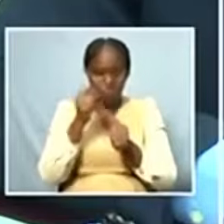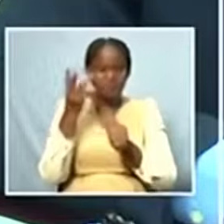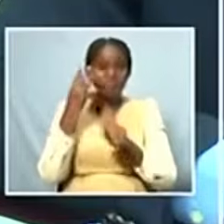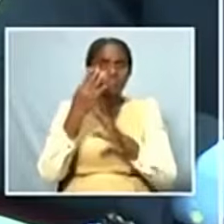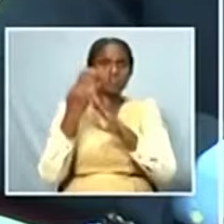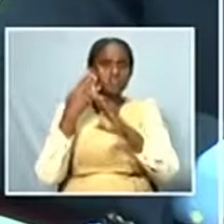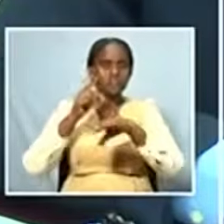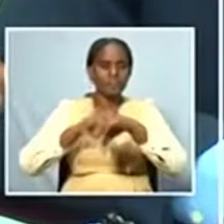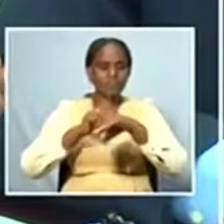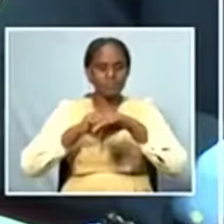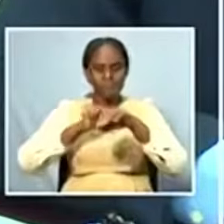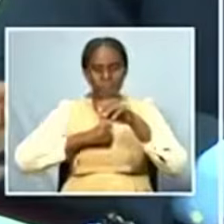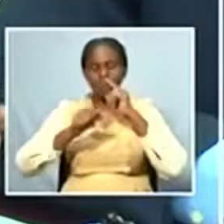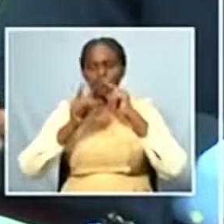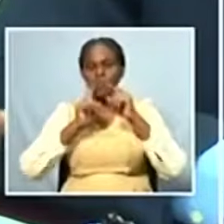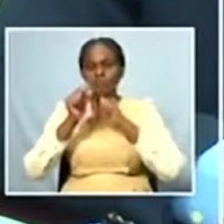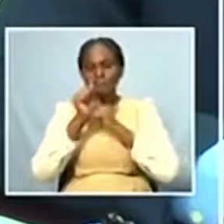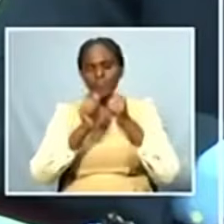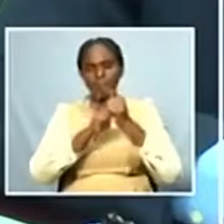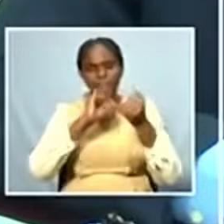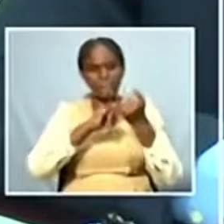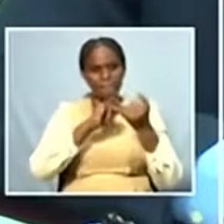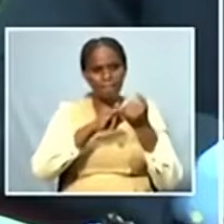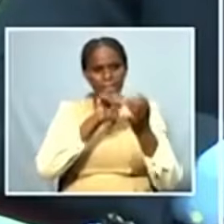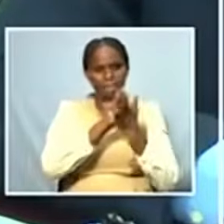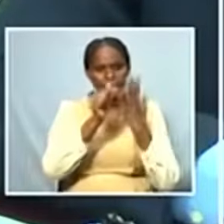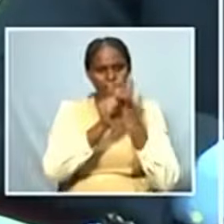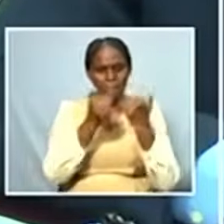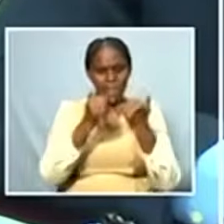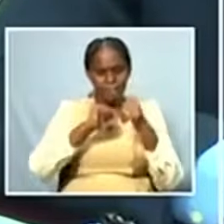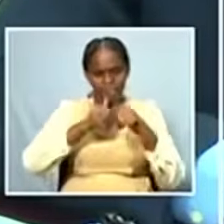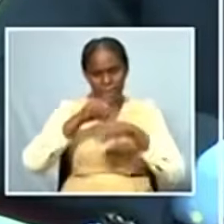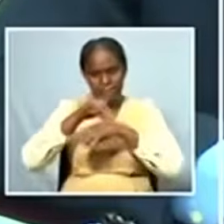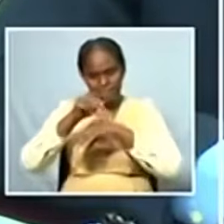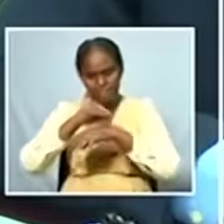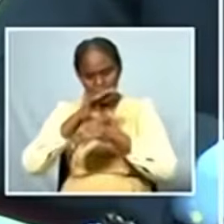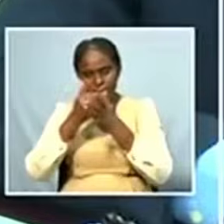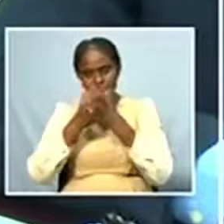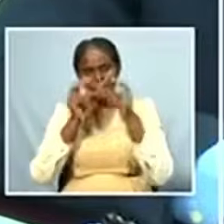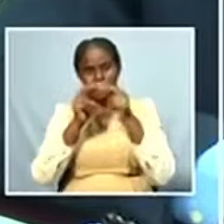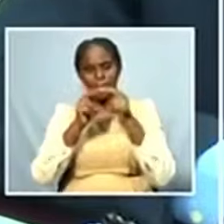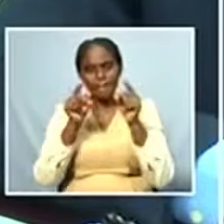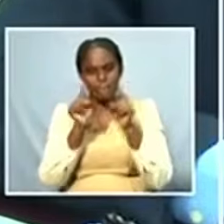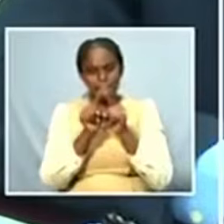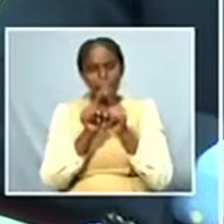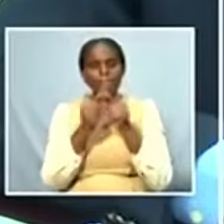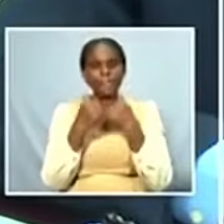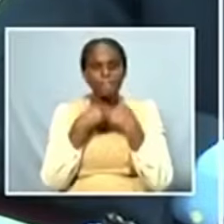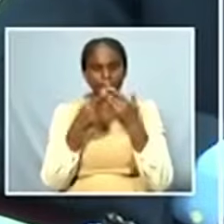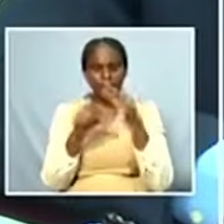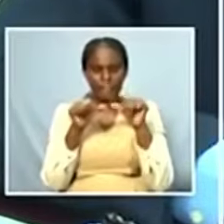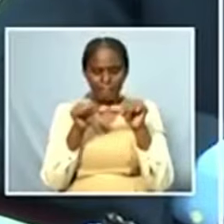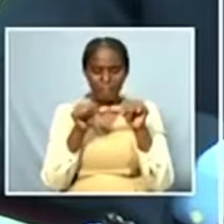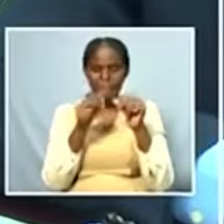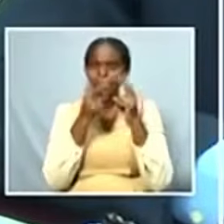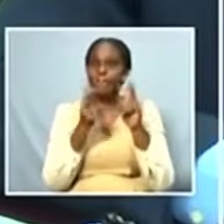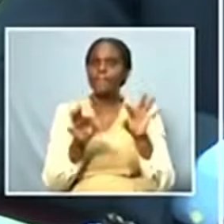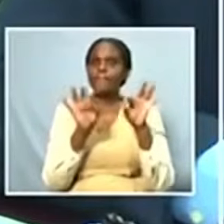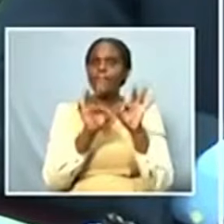the period which we are talking about, September, August. So we were advised that these contracts are actually still